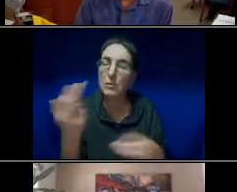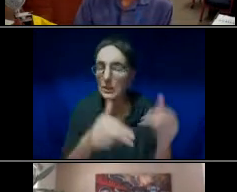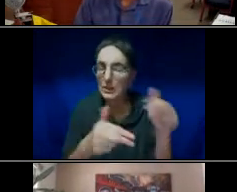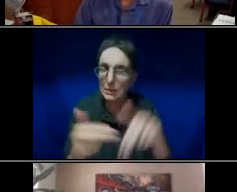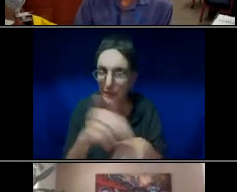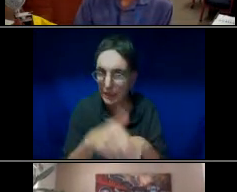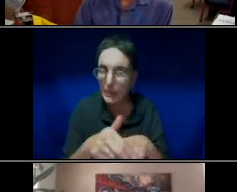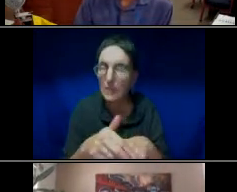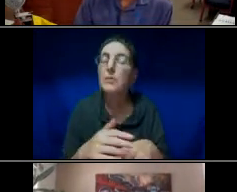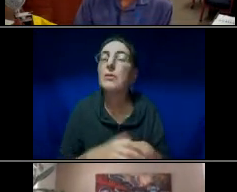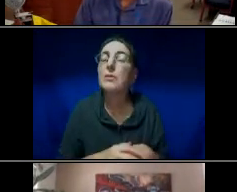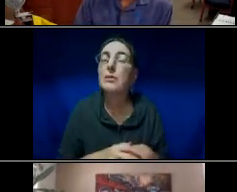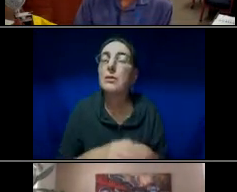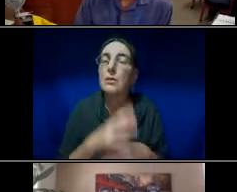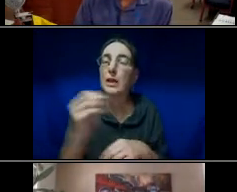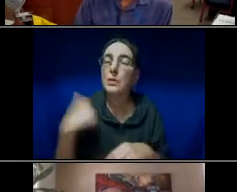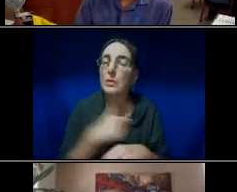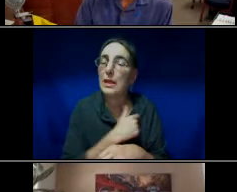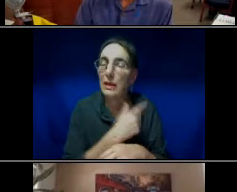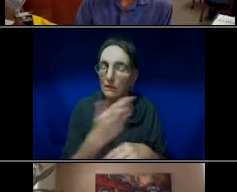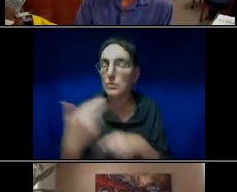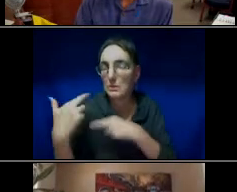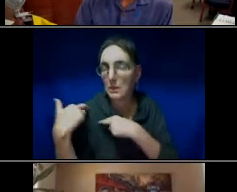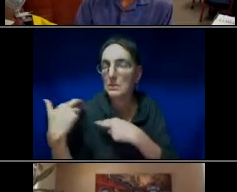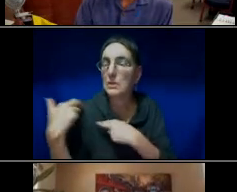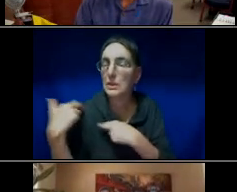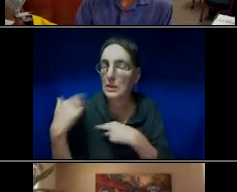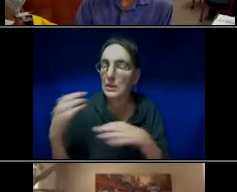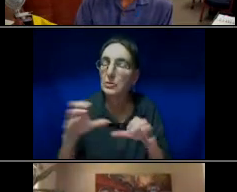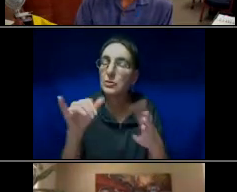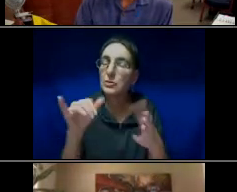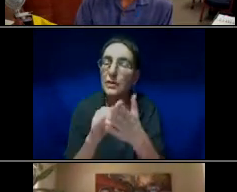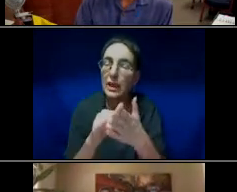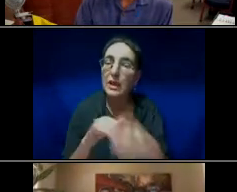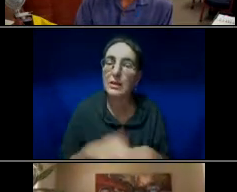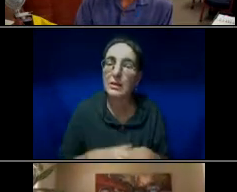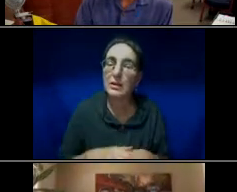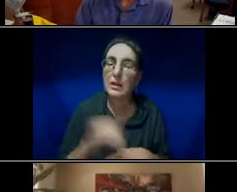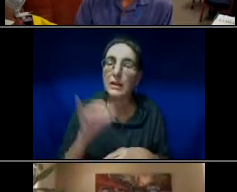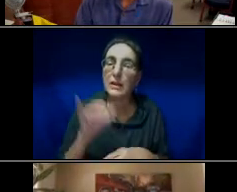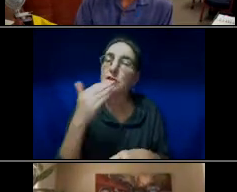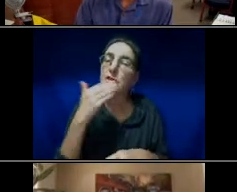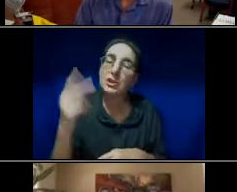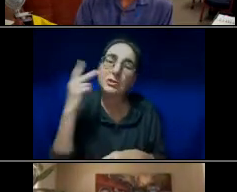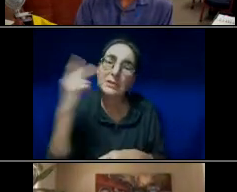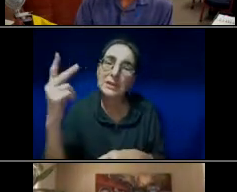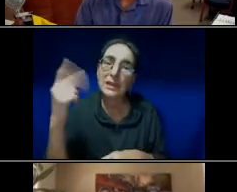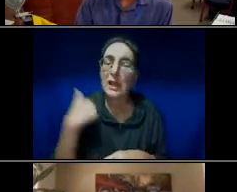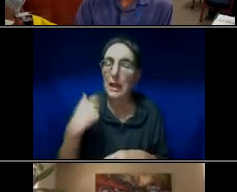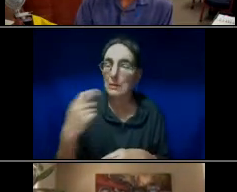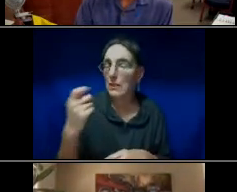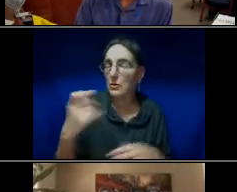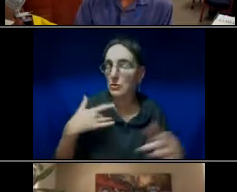we have an obligation to do that. That's good to see. I am a little